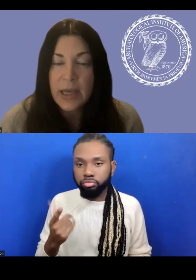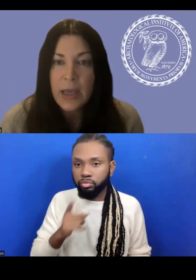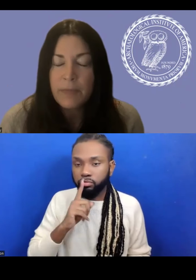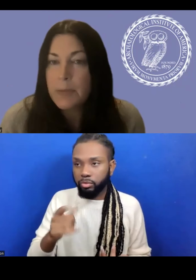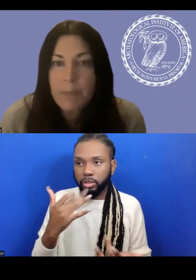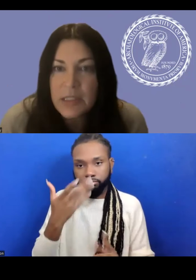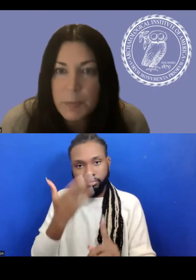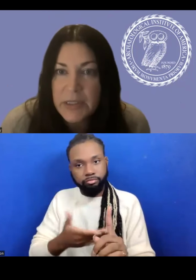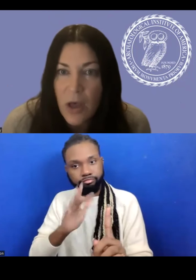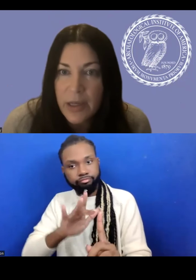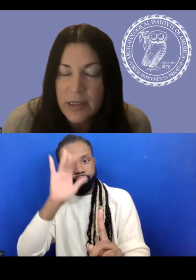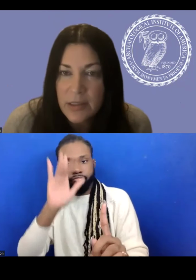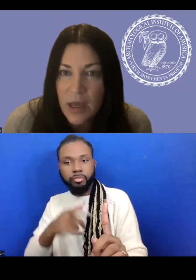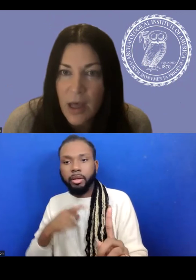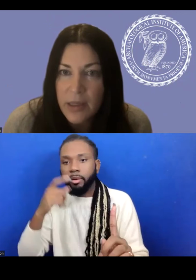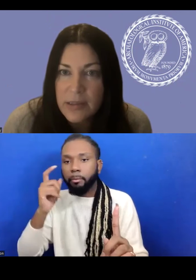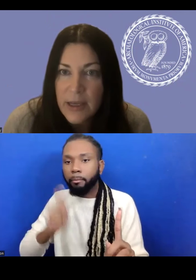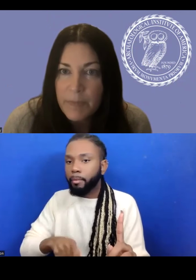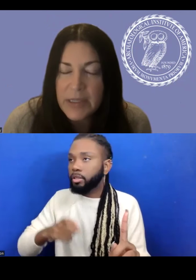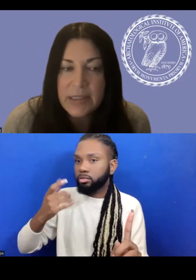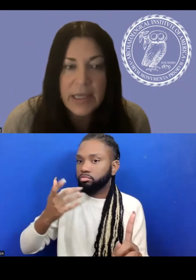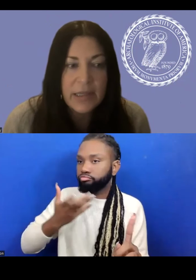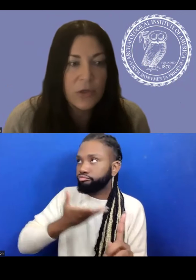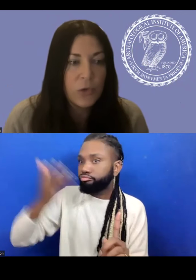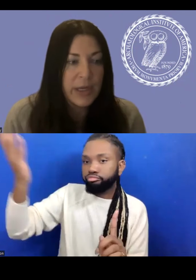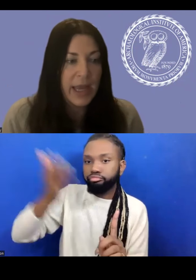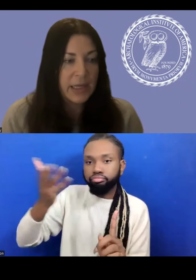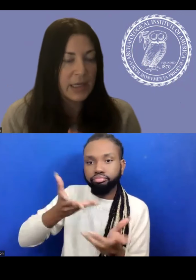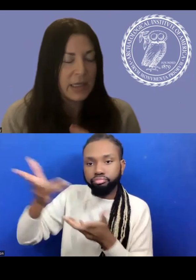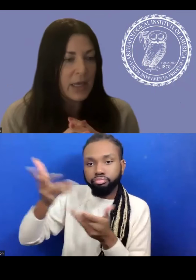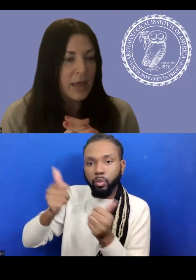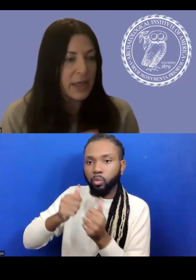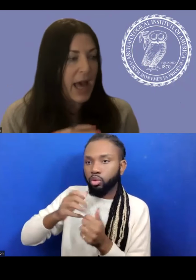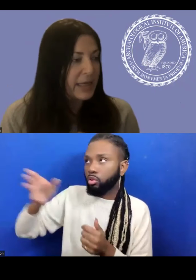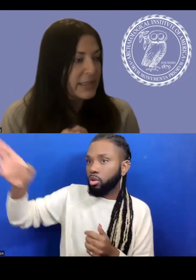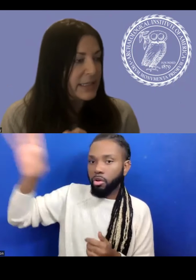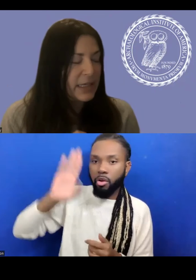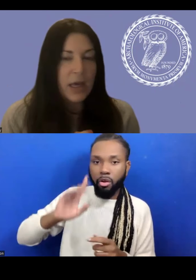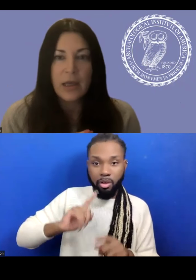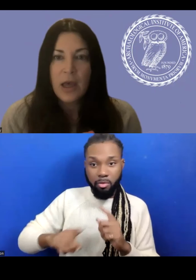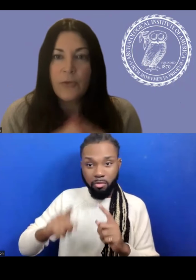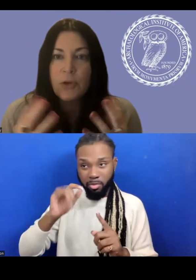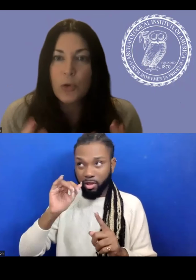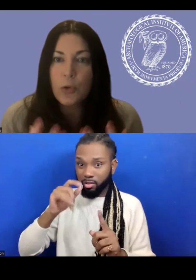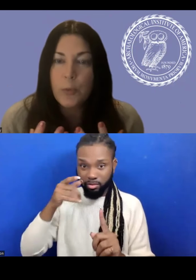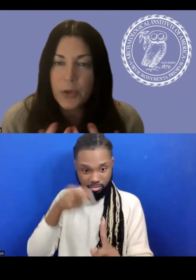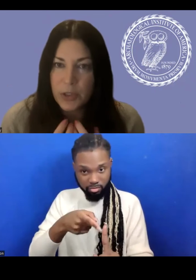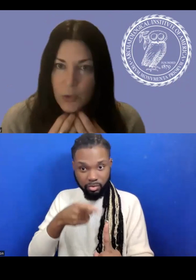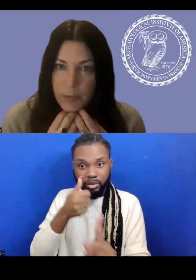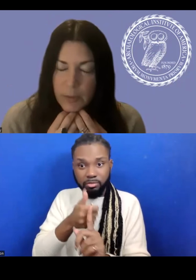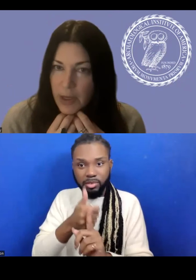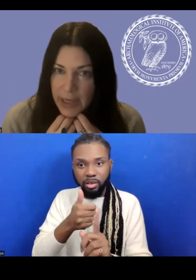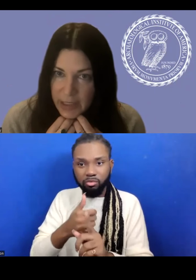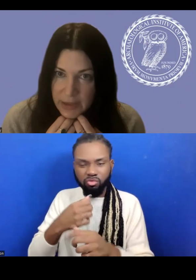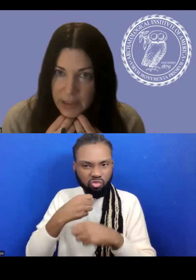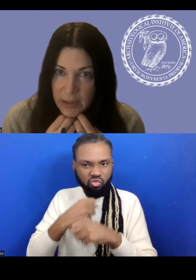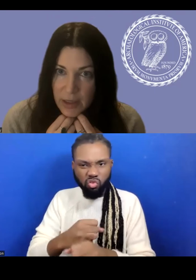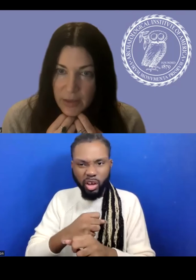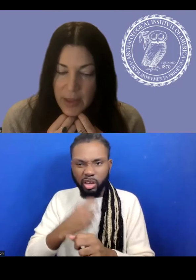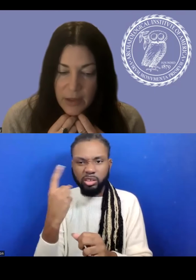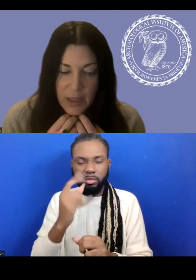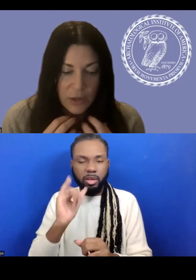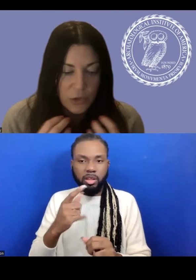divinity. He must be talking to the gods. This thing is creating the idea of an uber human beyond